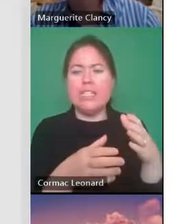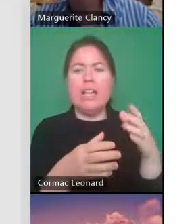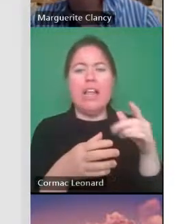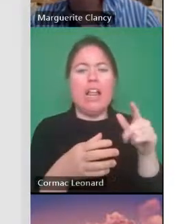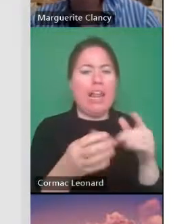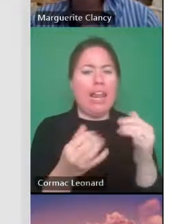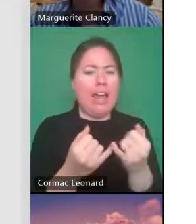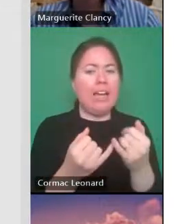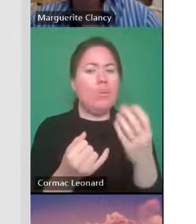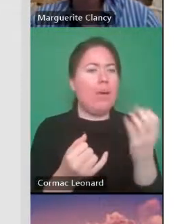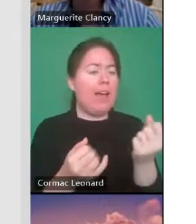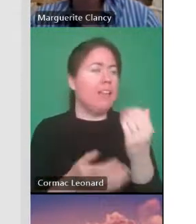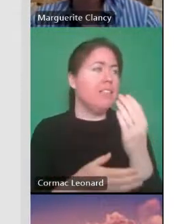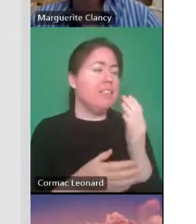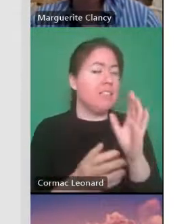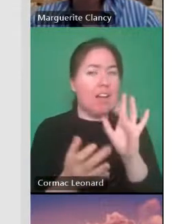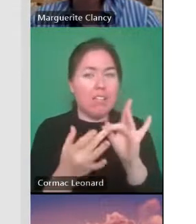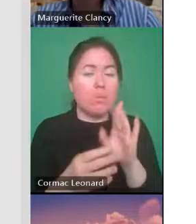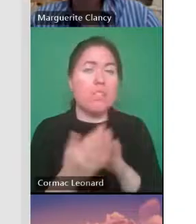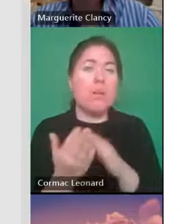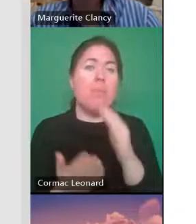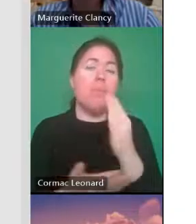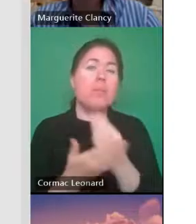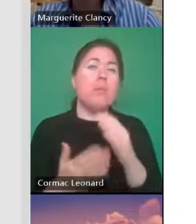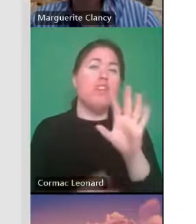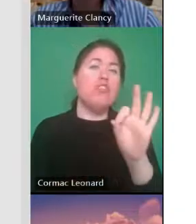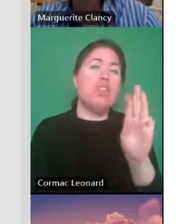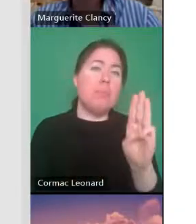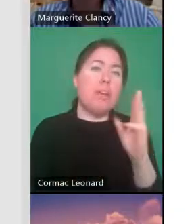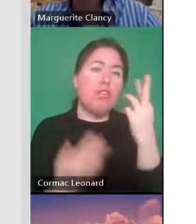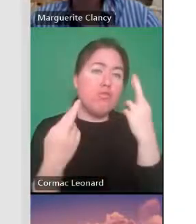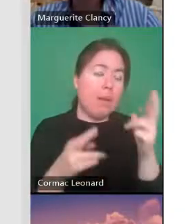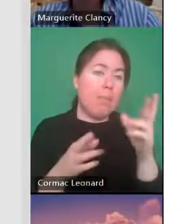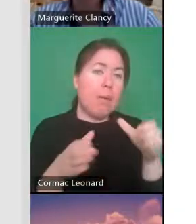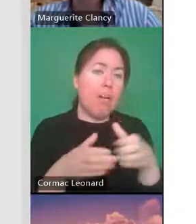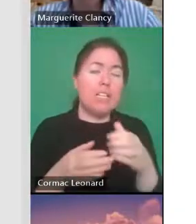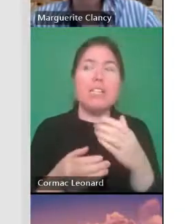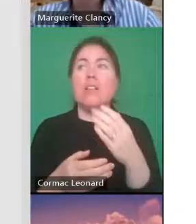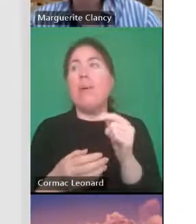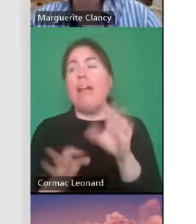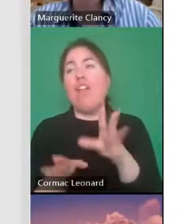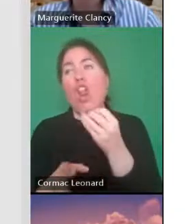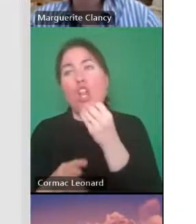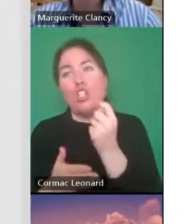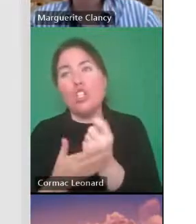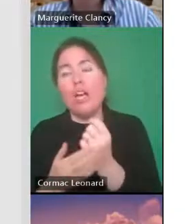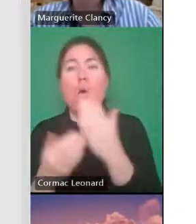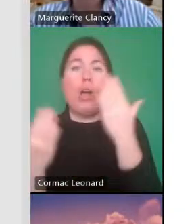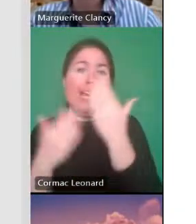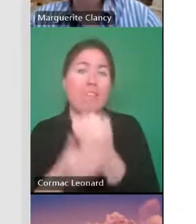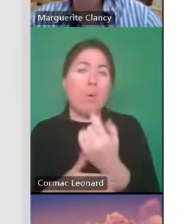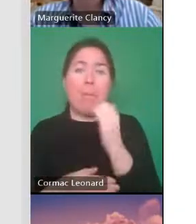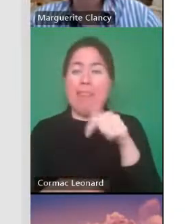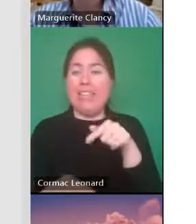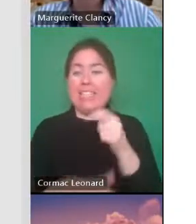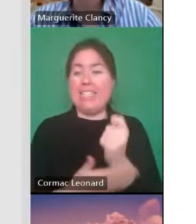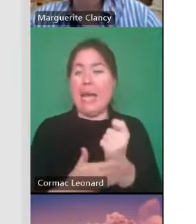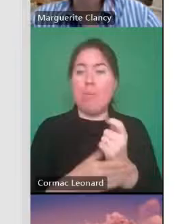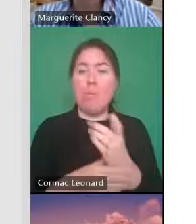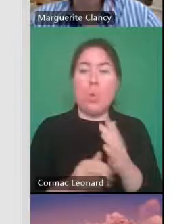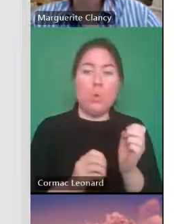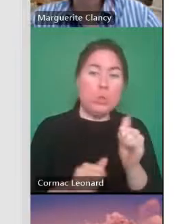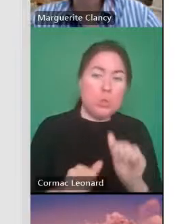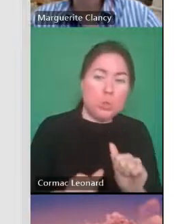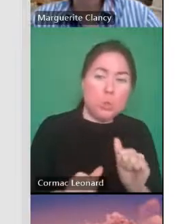GP representative bodies in terms of doing a lunchtime or an evening one. We recognise these times may not particularly suit busy